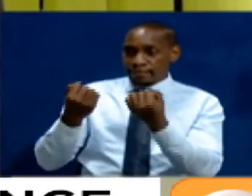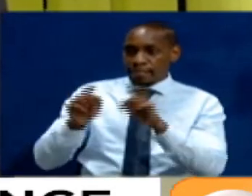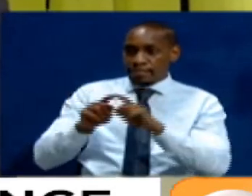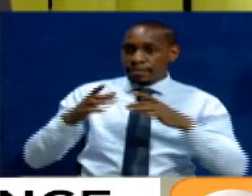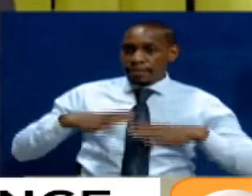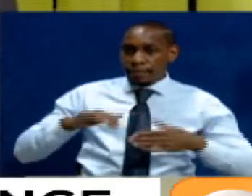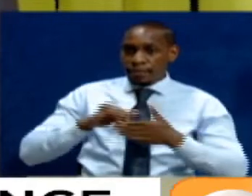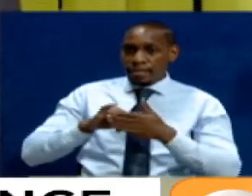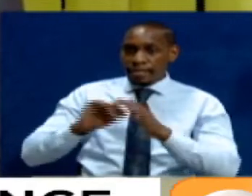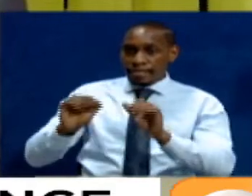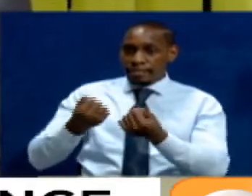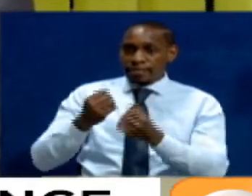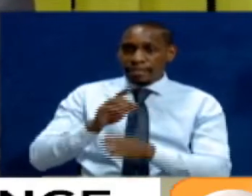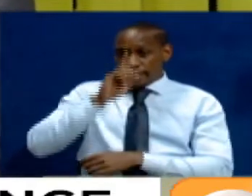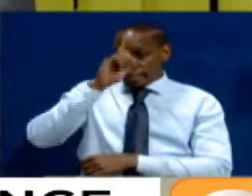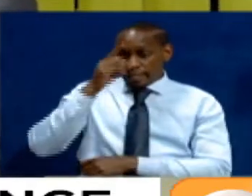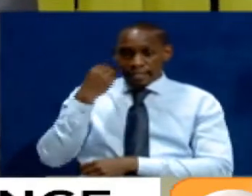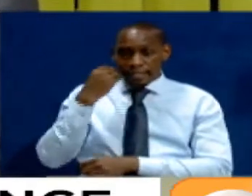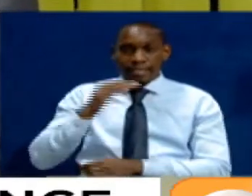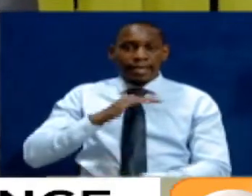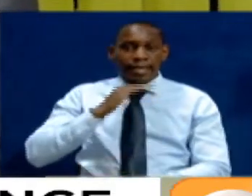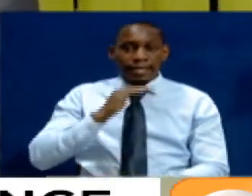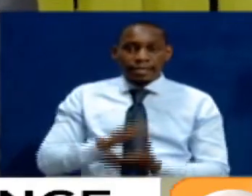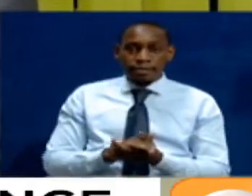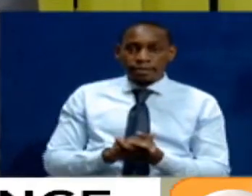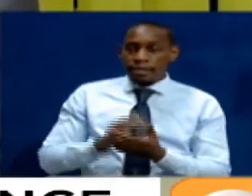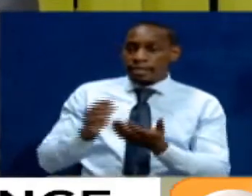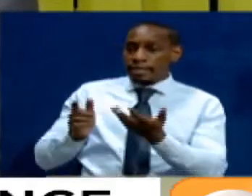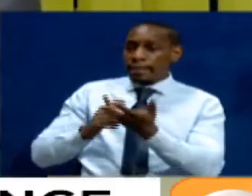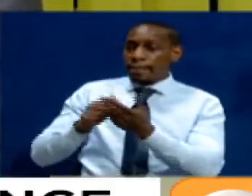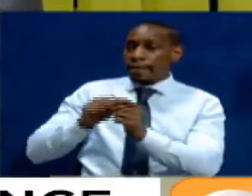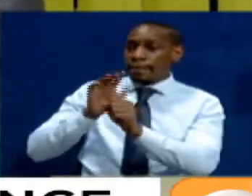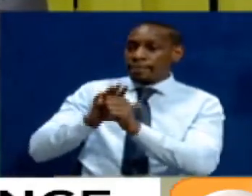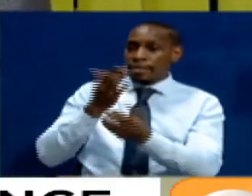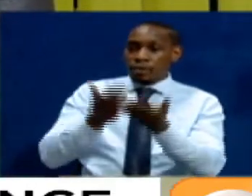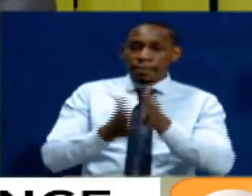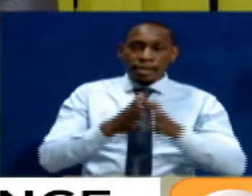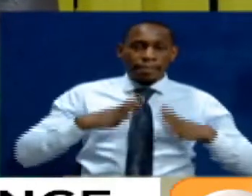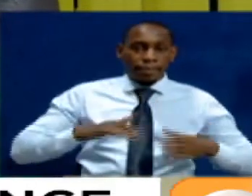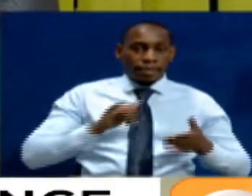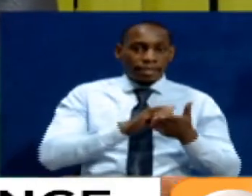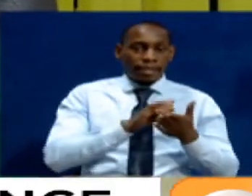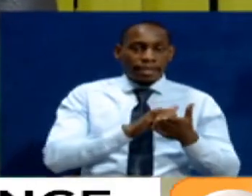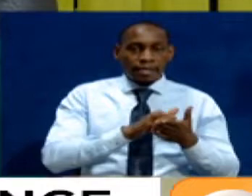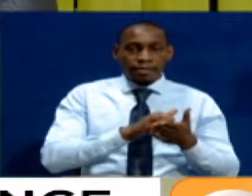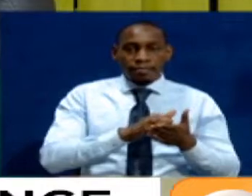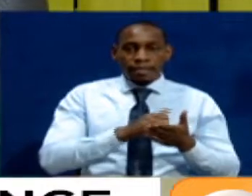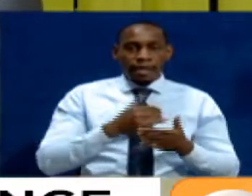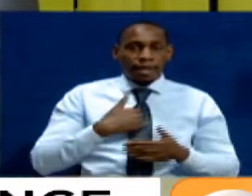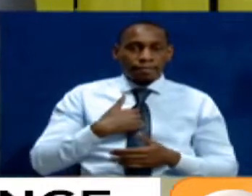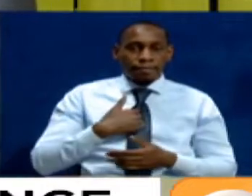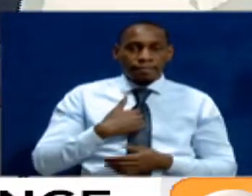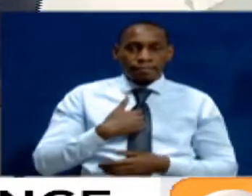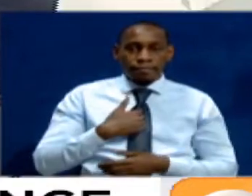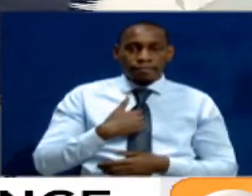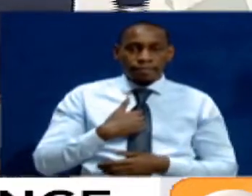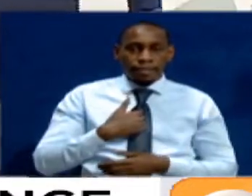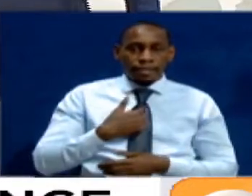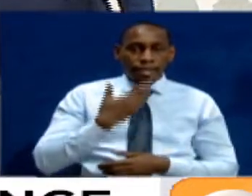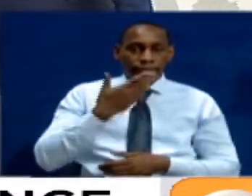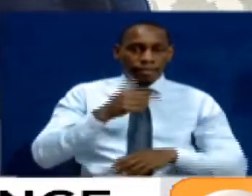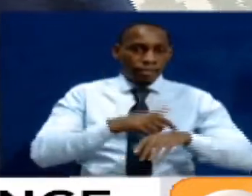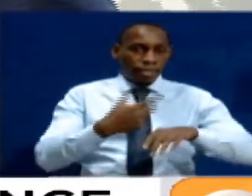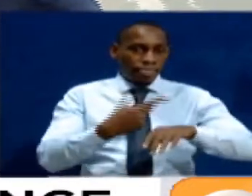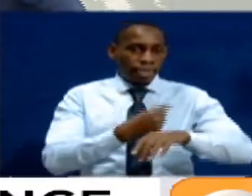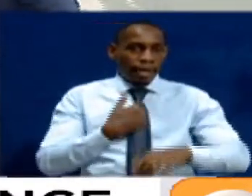and the people who are saved from serious complications and death are huge numbers than the ones who could get some reaction to the vaccine. Good point,